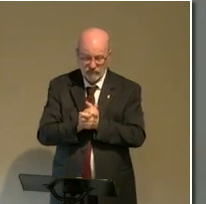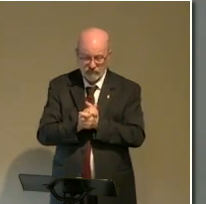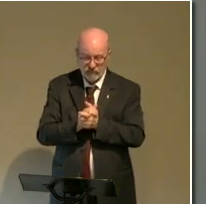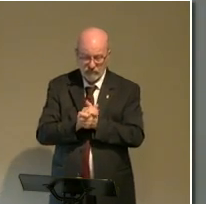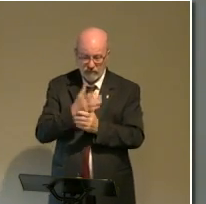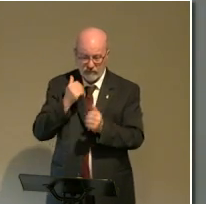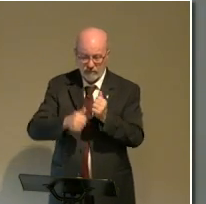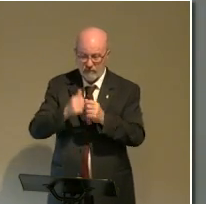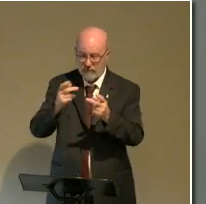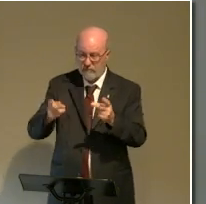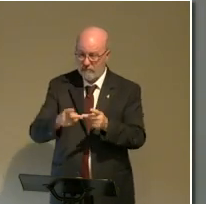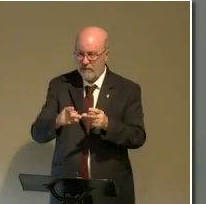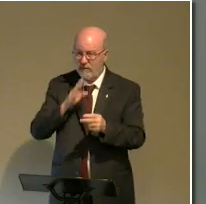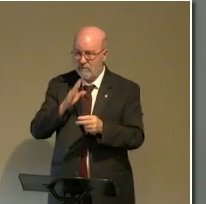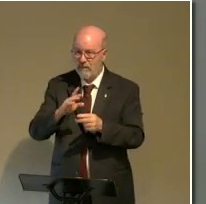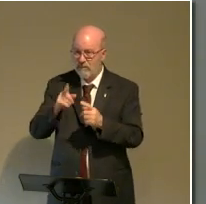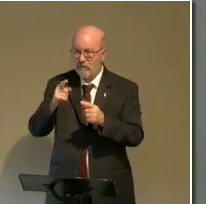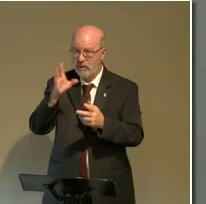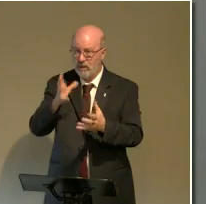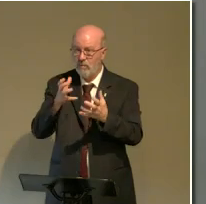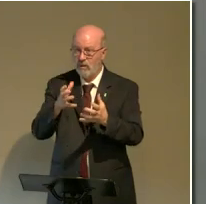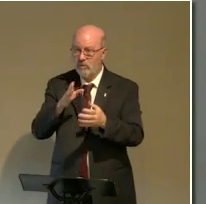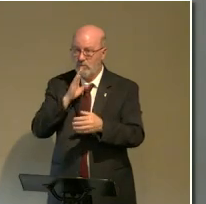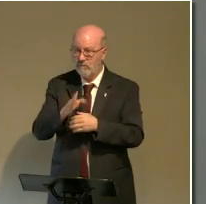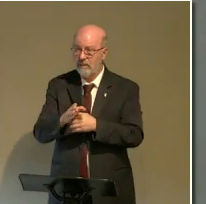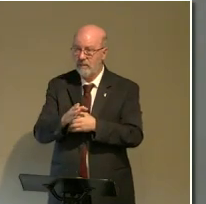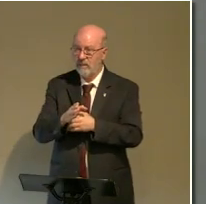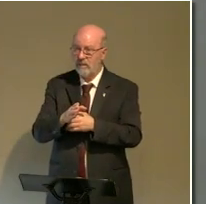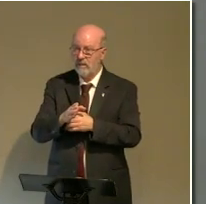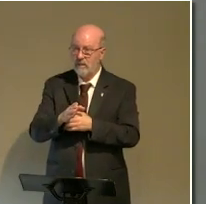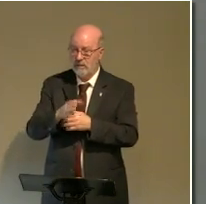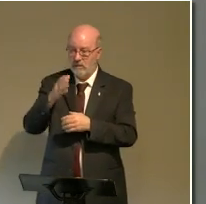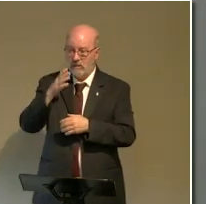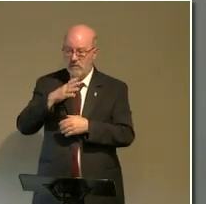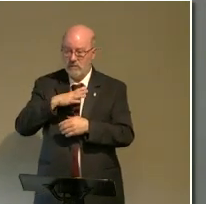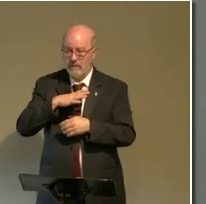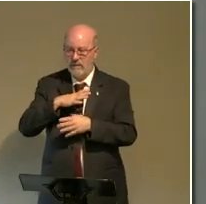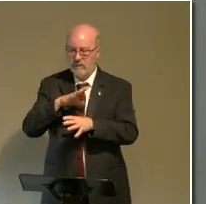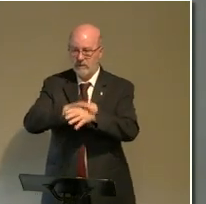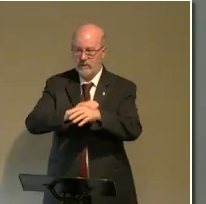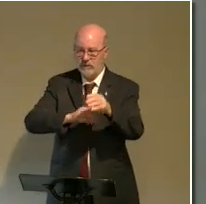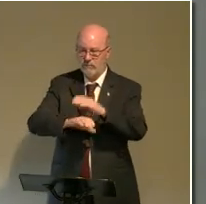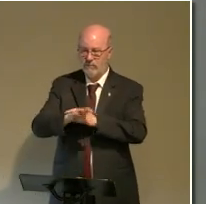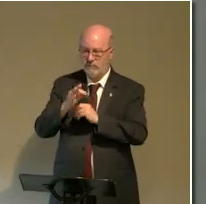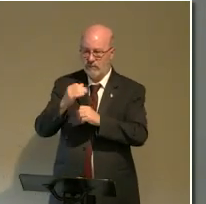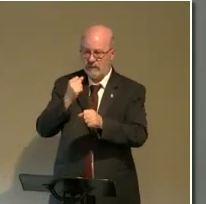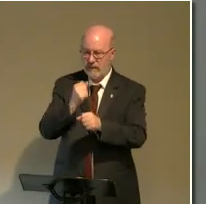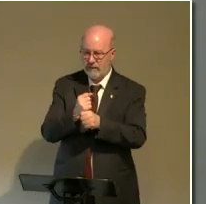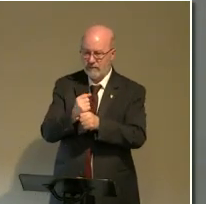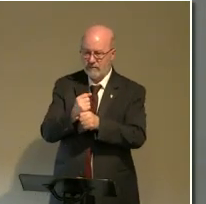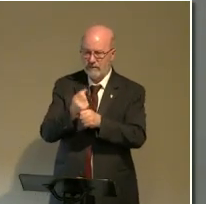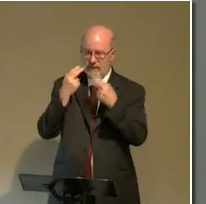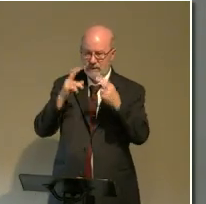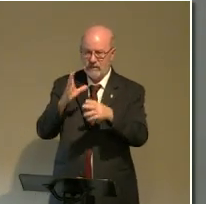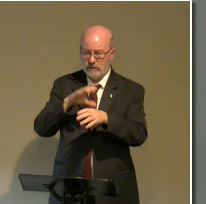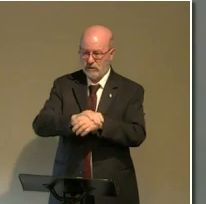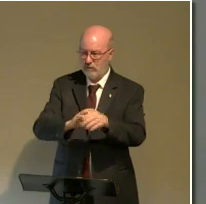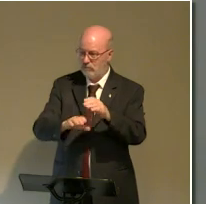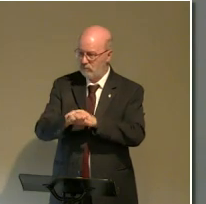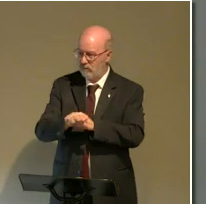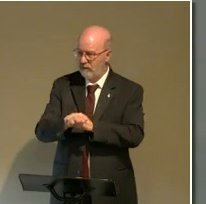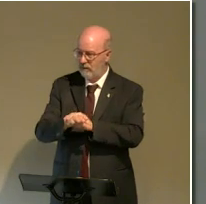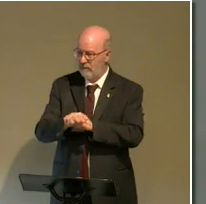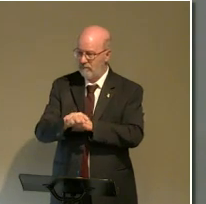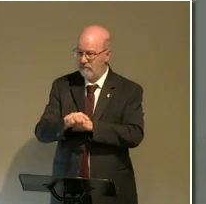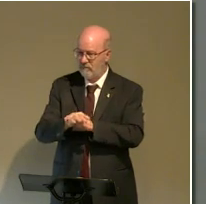The best place you can be is where God wants you to be. So there was a man, he was arrested for 9 years, innocently arrested.